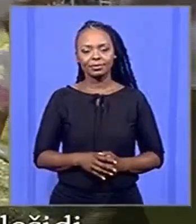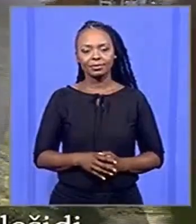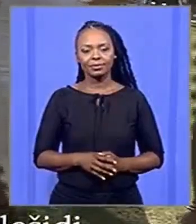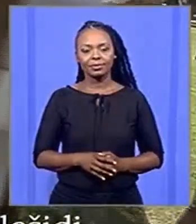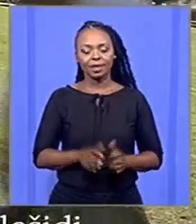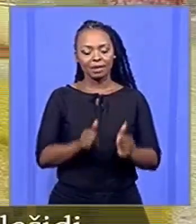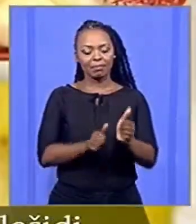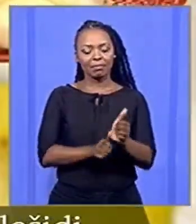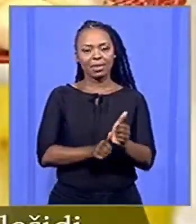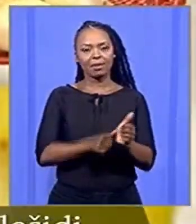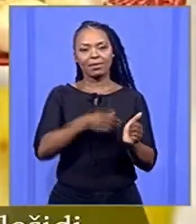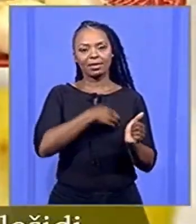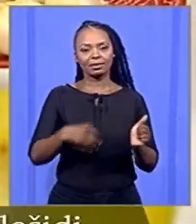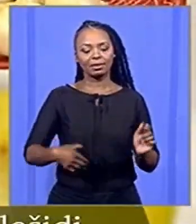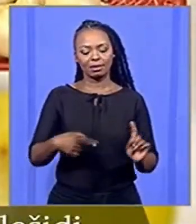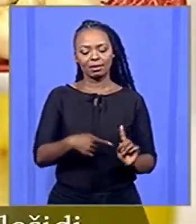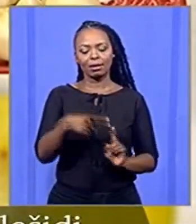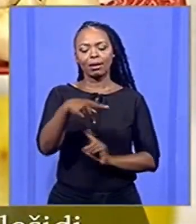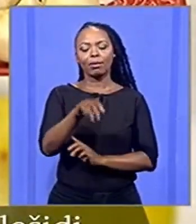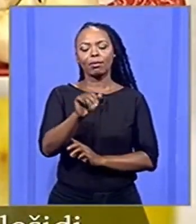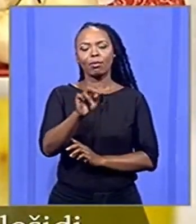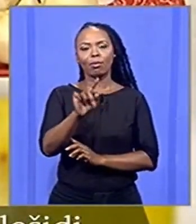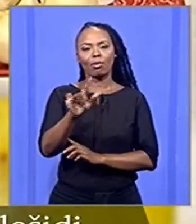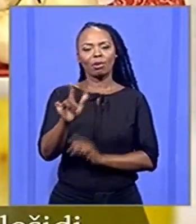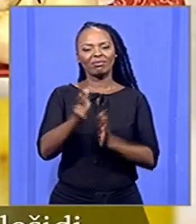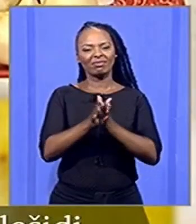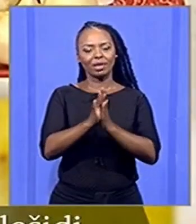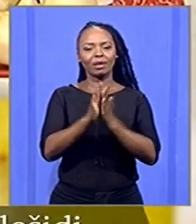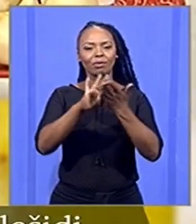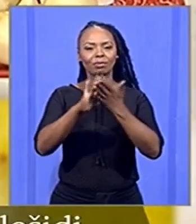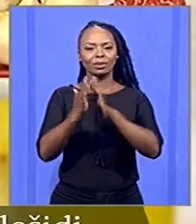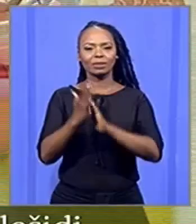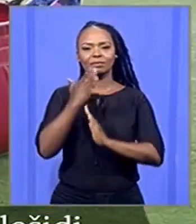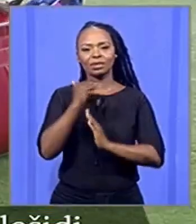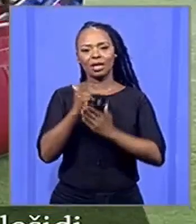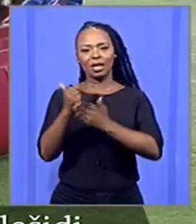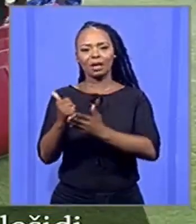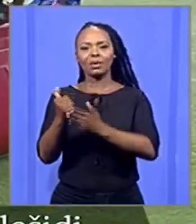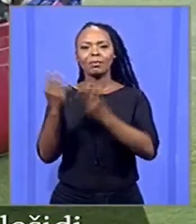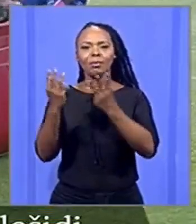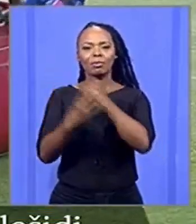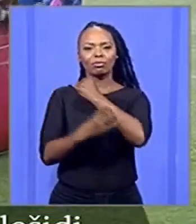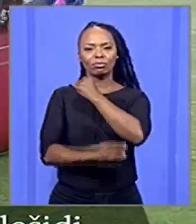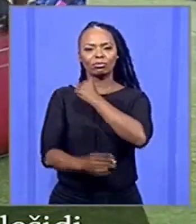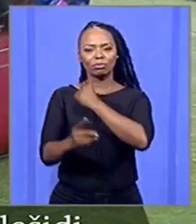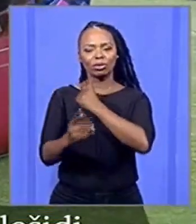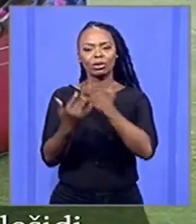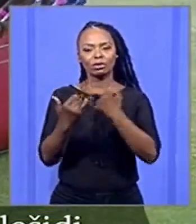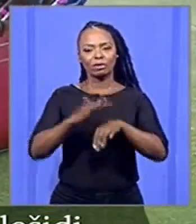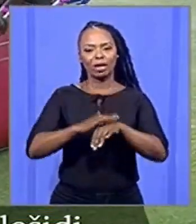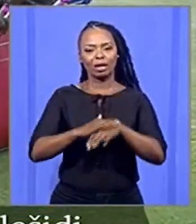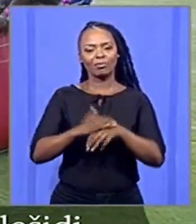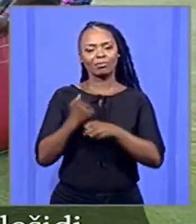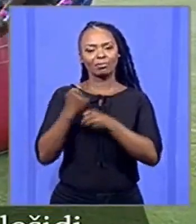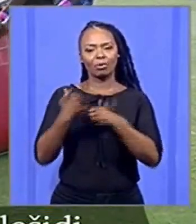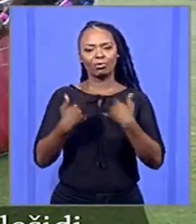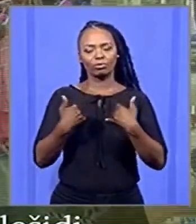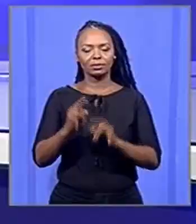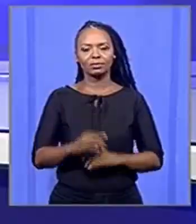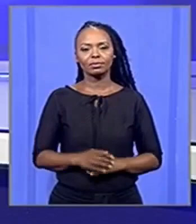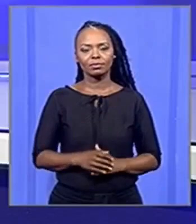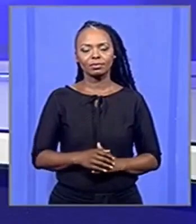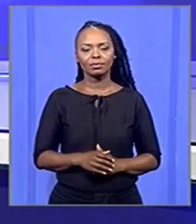Motlatša mopresidente Paul Mashatile o ipiletša go setšhaba go abelana le ba go topatša fase sehleng se sa menyanya.